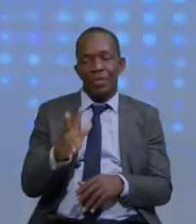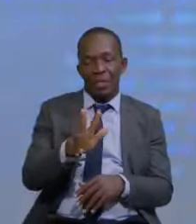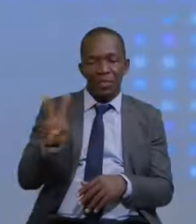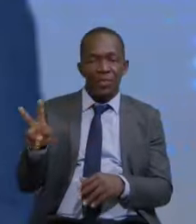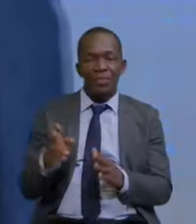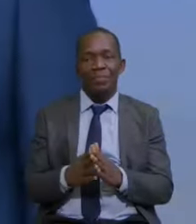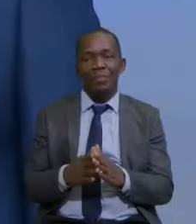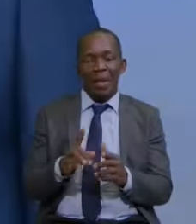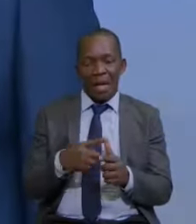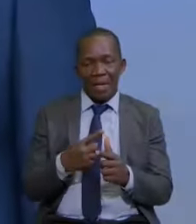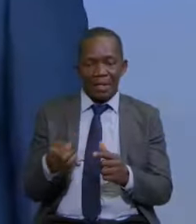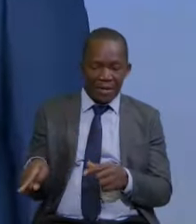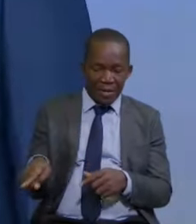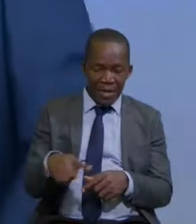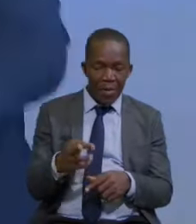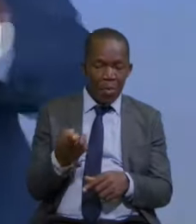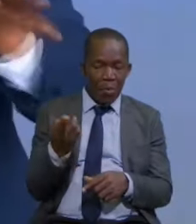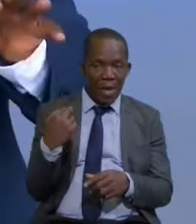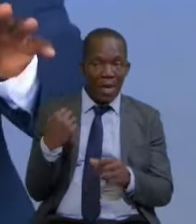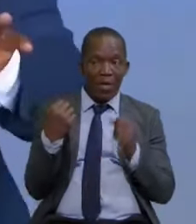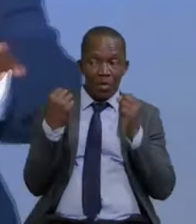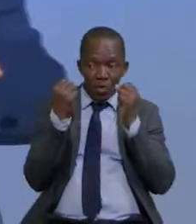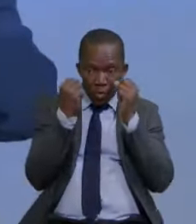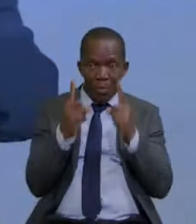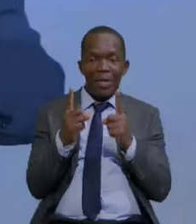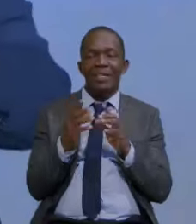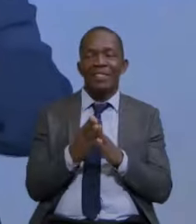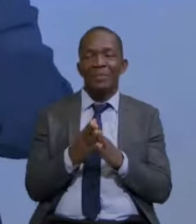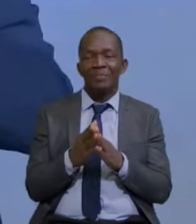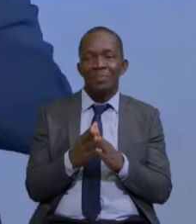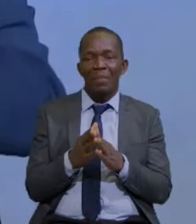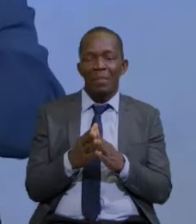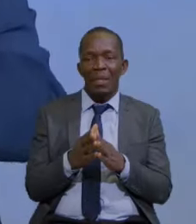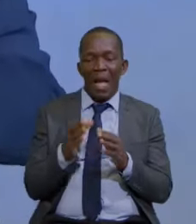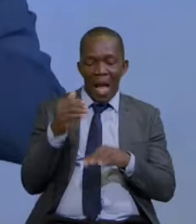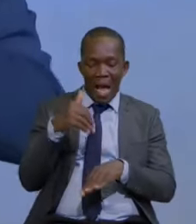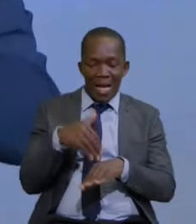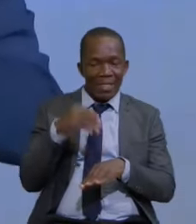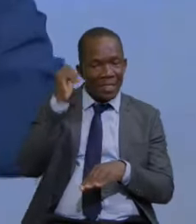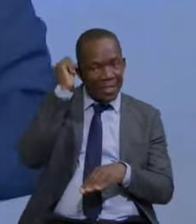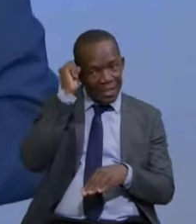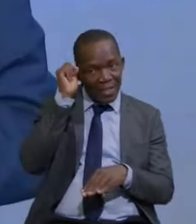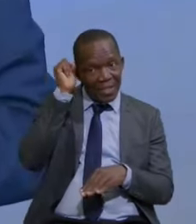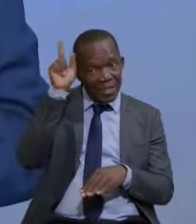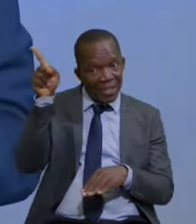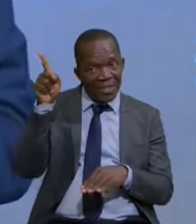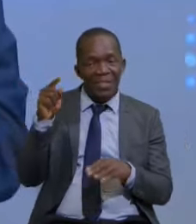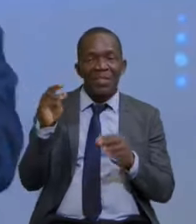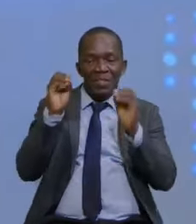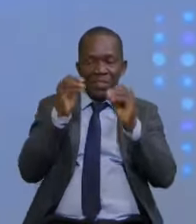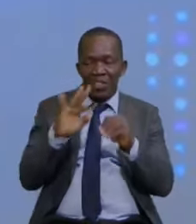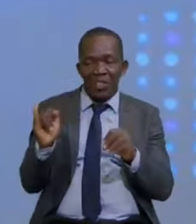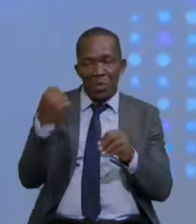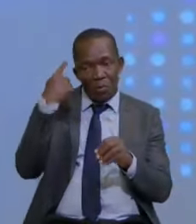astonished. They were surprised at his doctrine, for his word was with power.